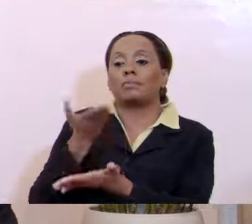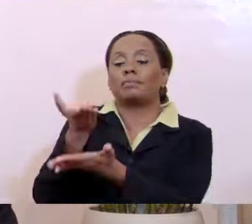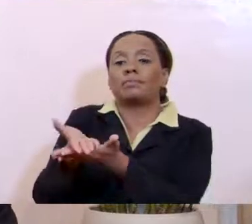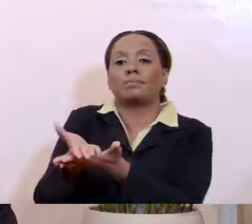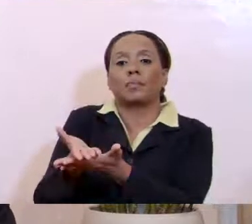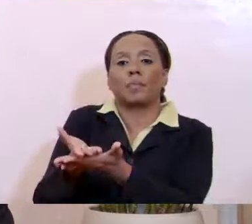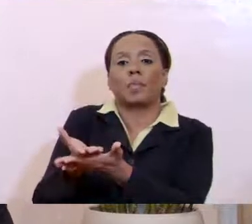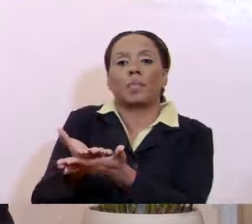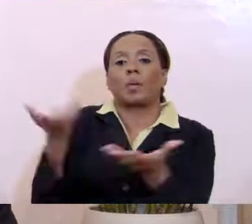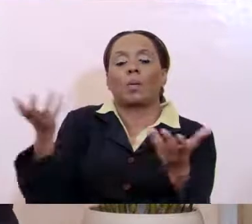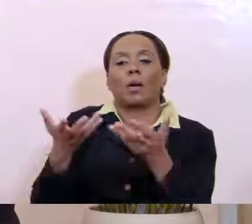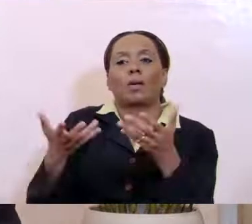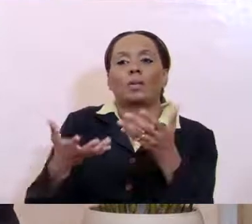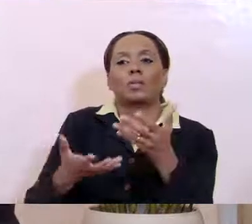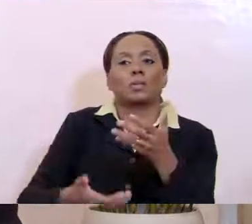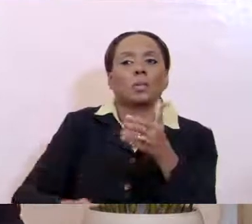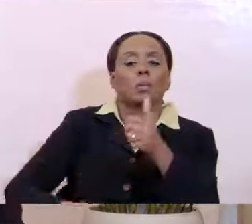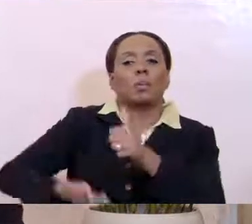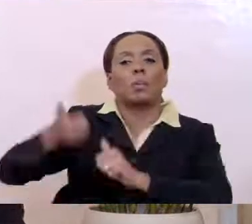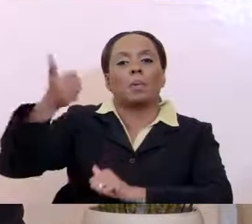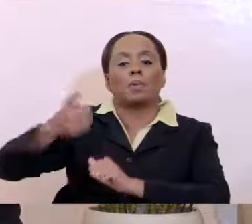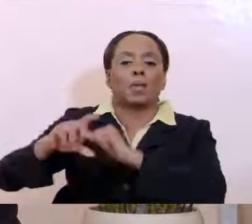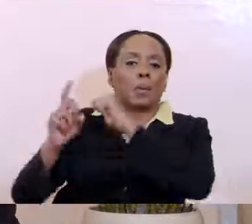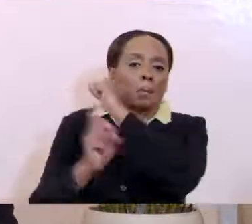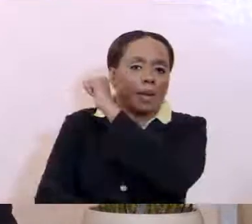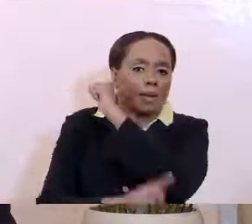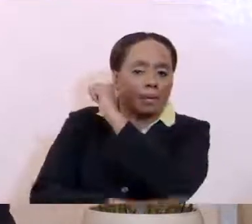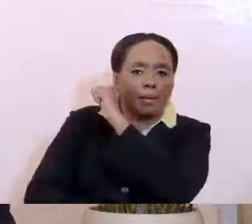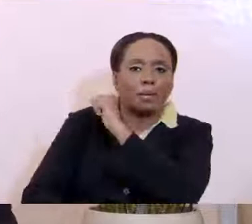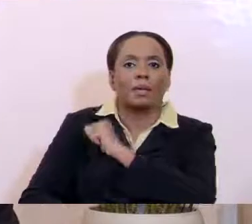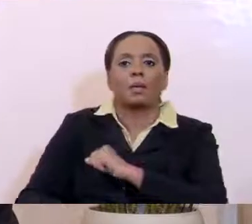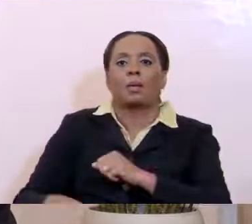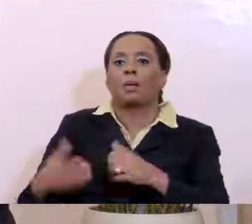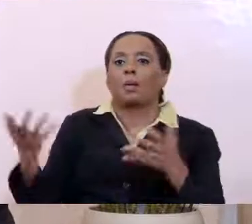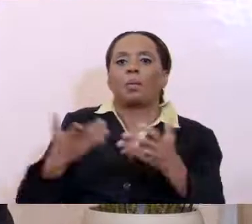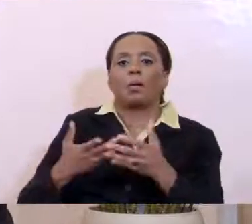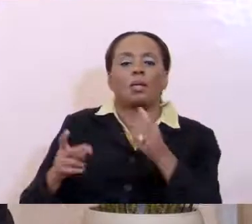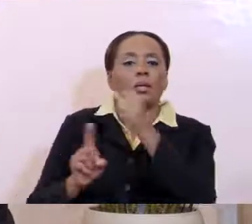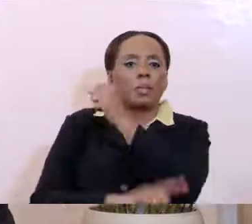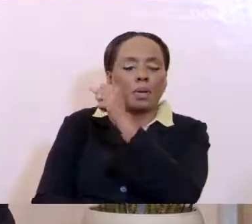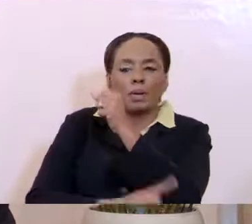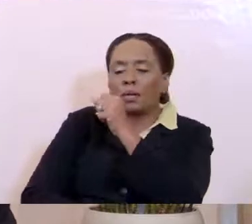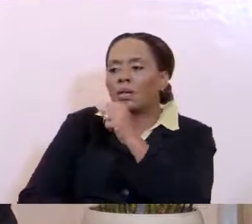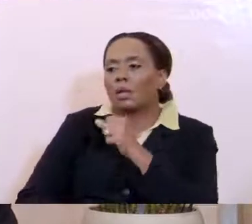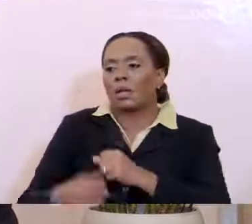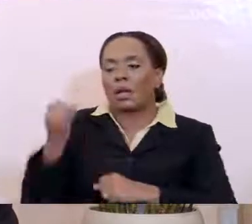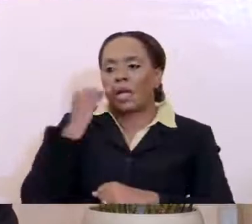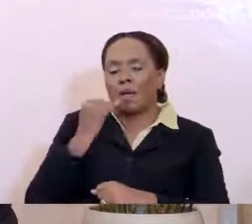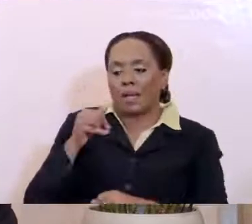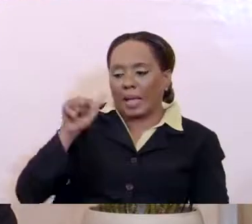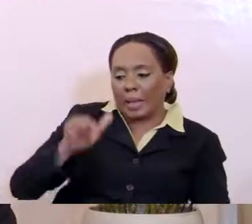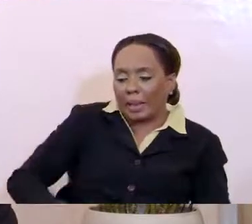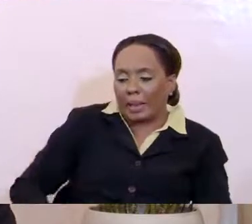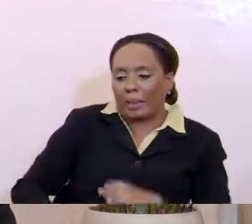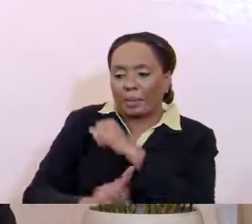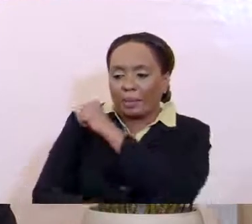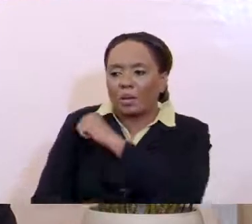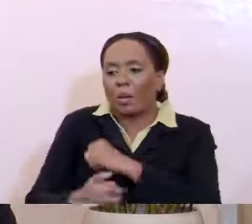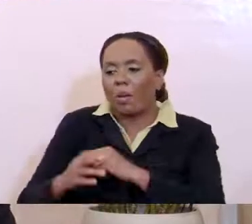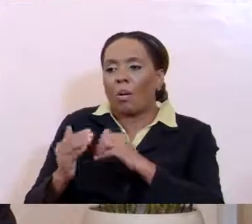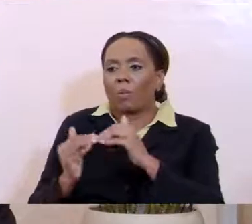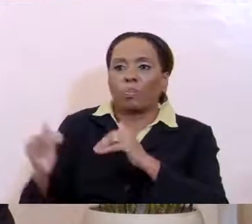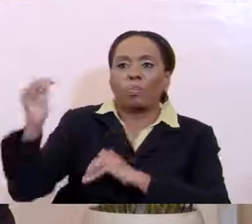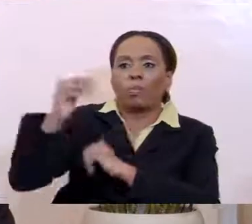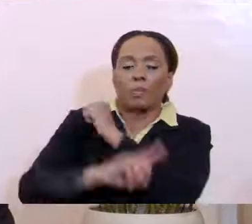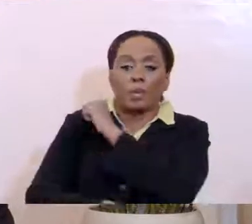penalty is. And that's all we do. We determine what the maximum penalty for any offense is. A judicial officer, whether